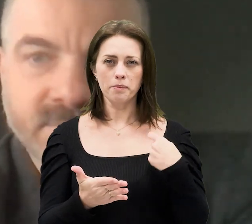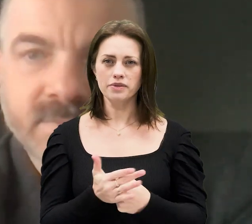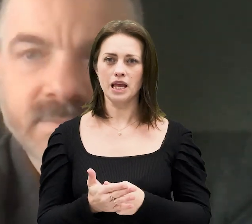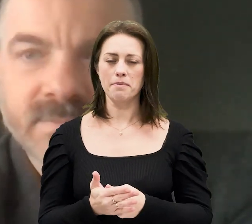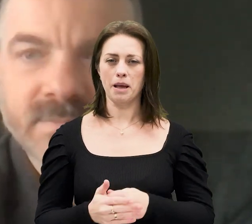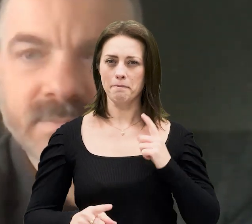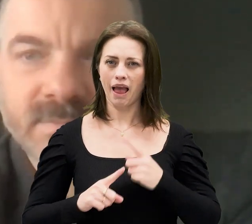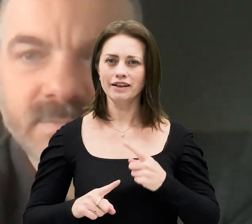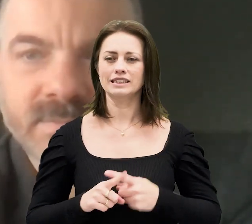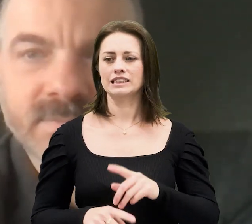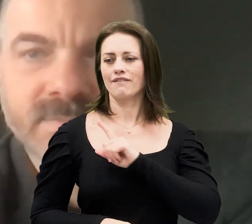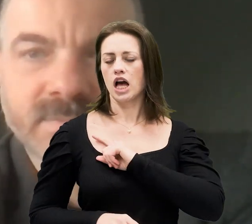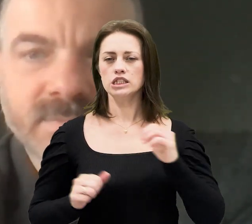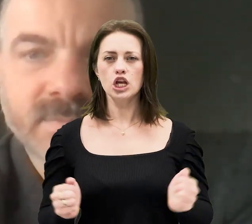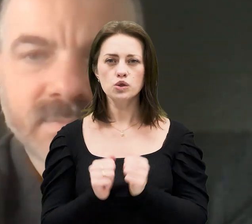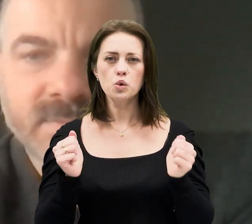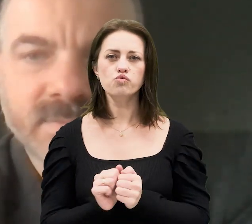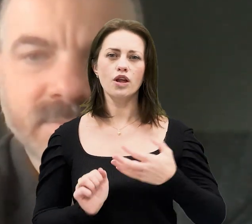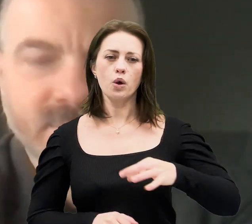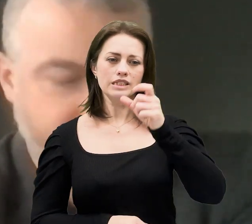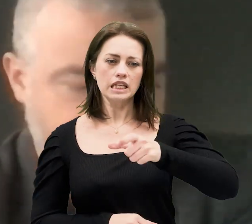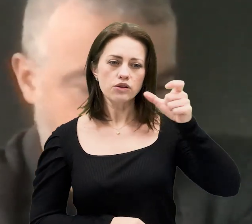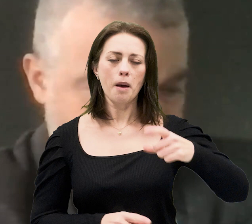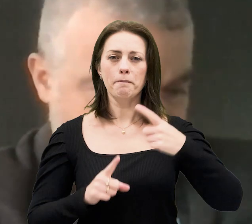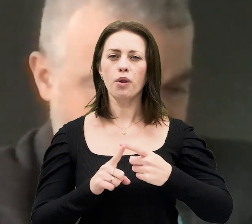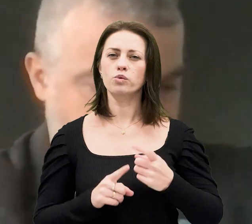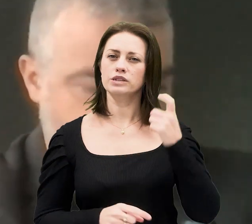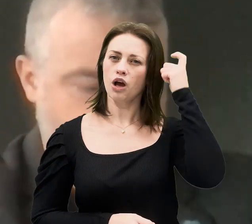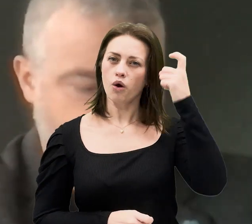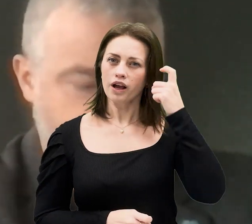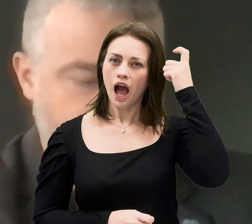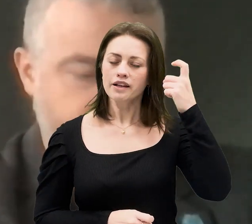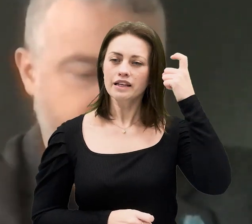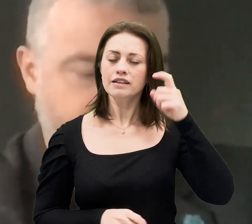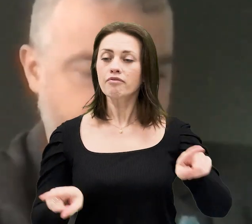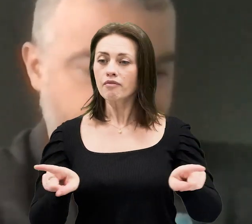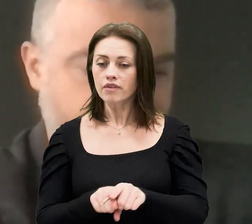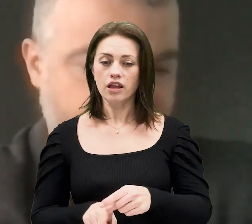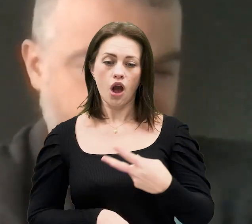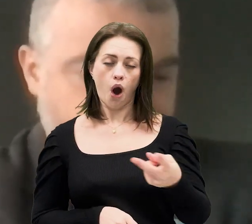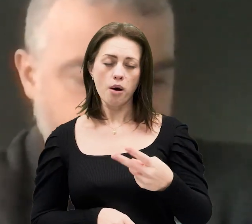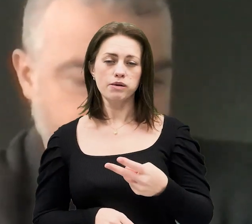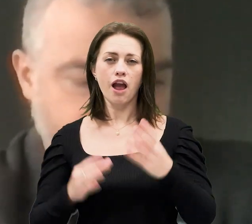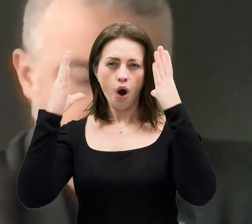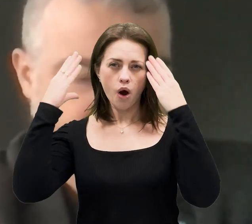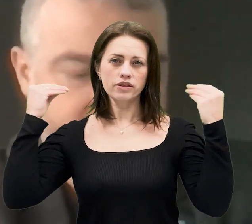practical, grounded in the real-life experiences of individuals